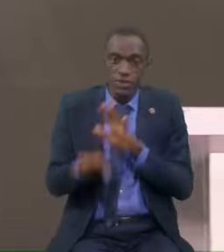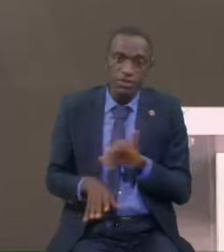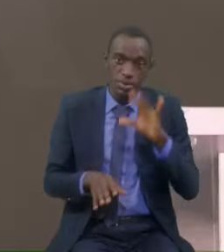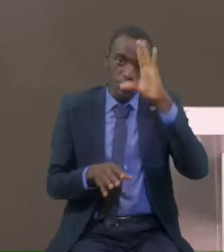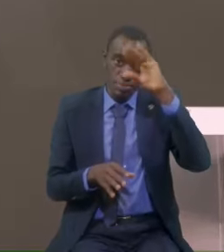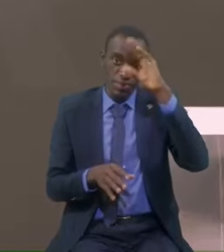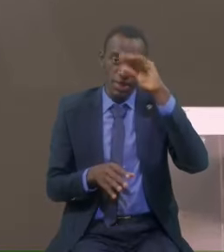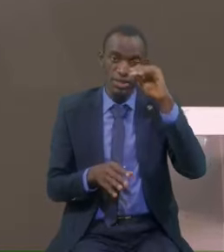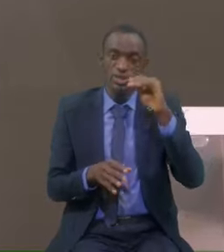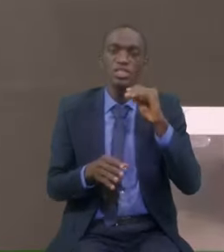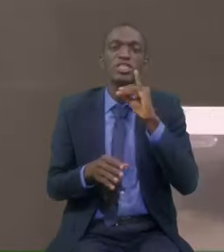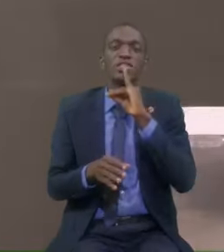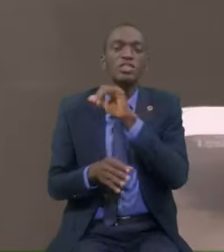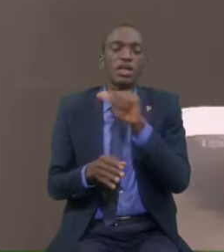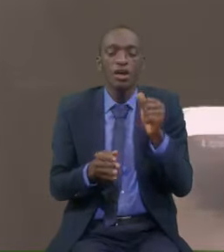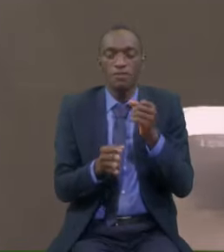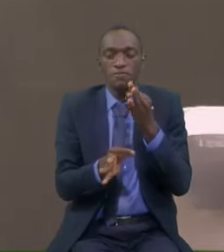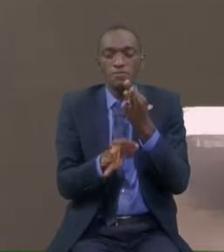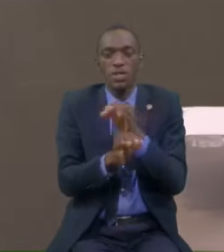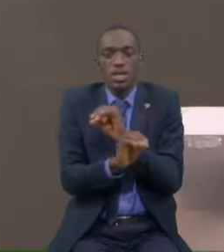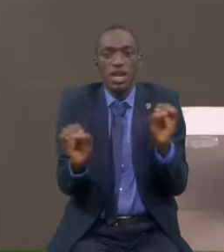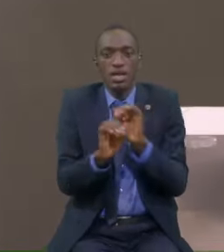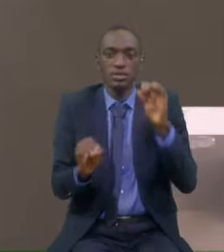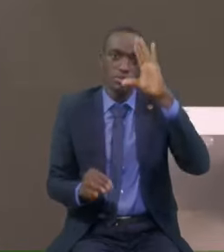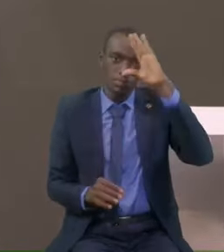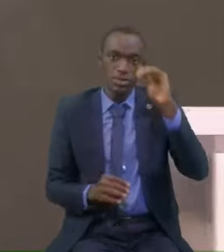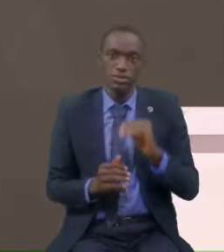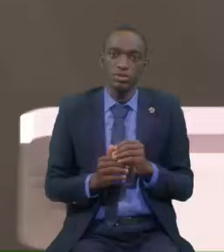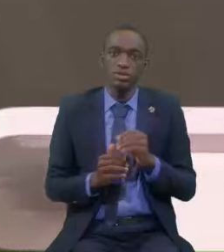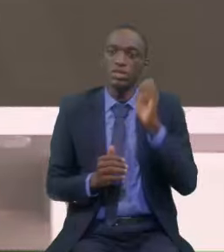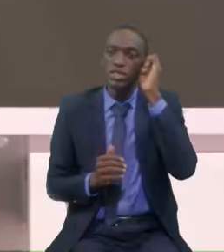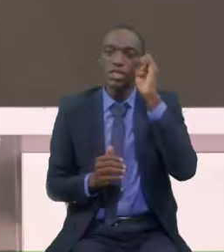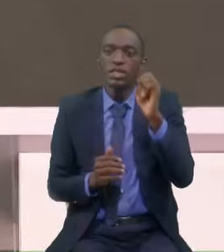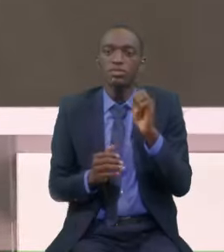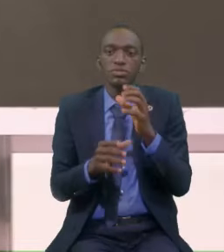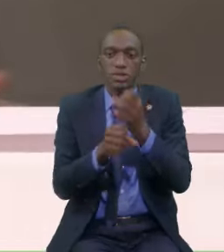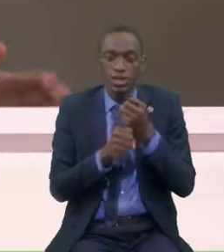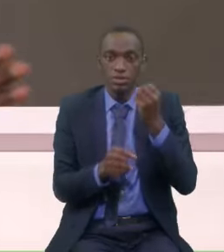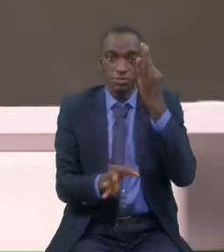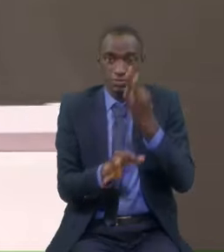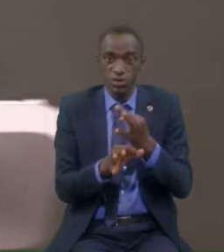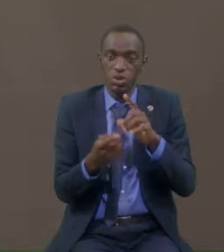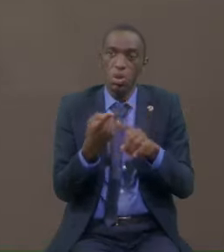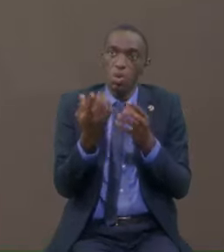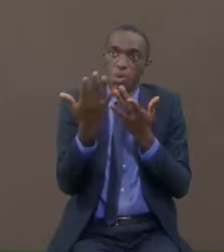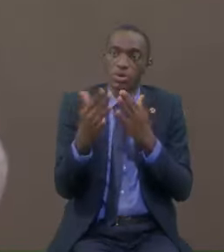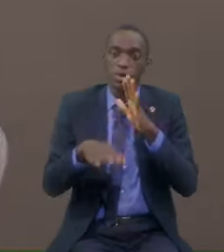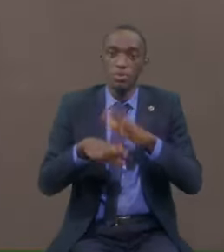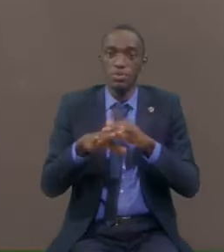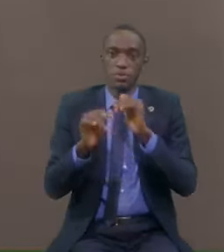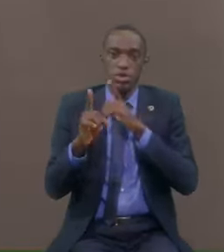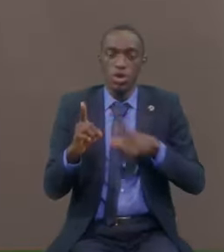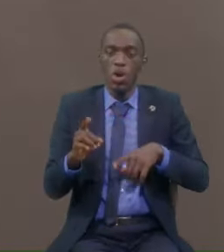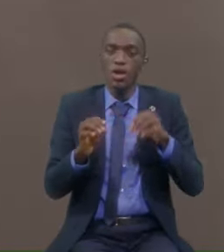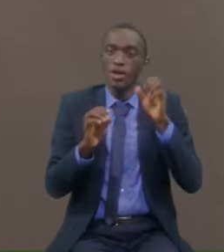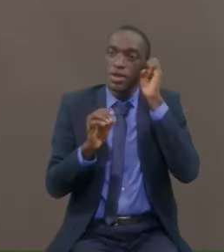a faithless man. He takes his faith away from God and he puts his faith upon man. And when